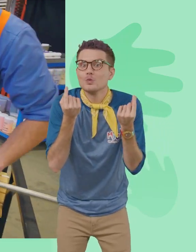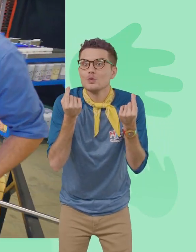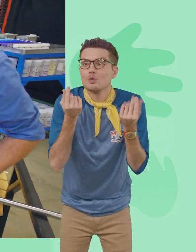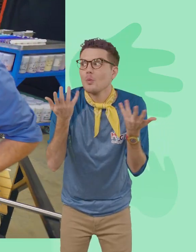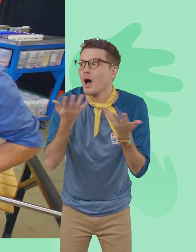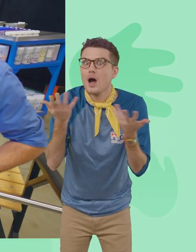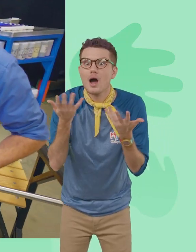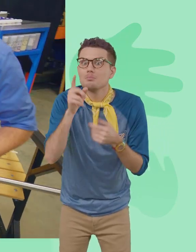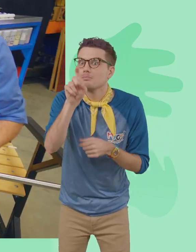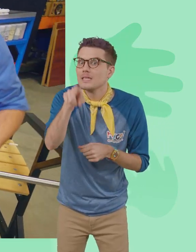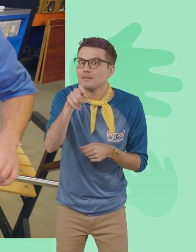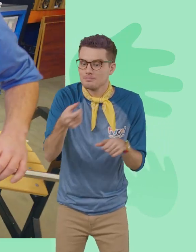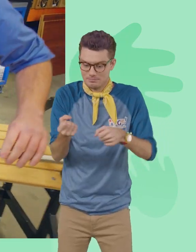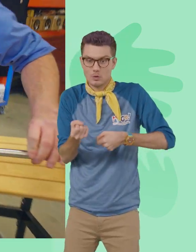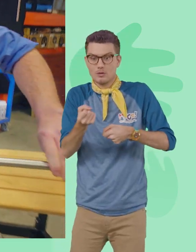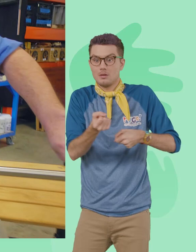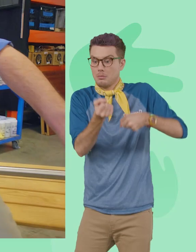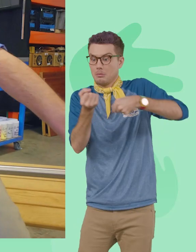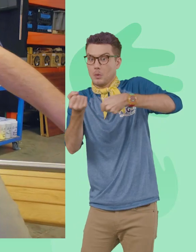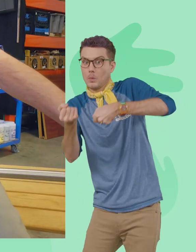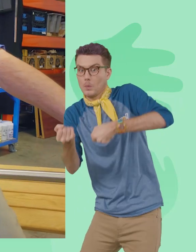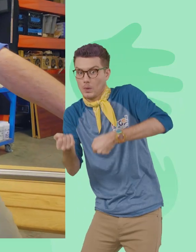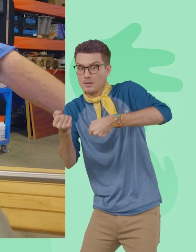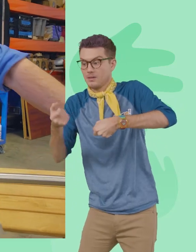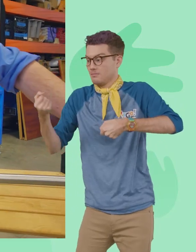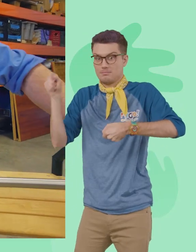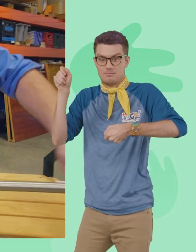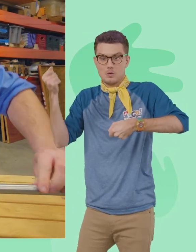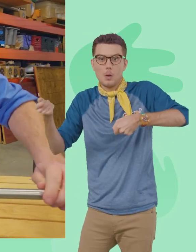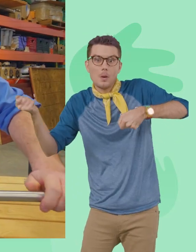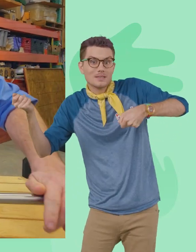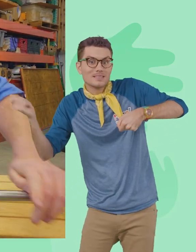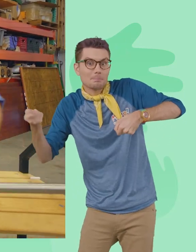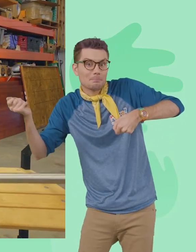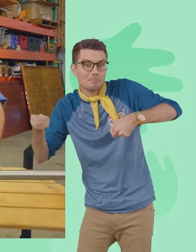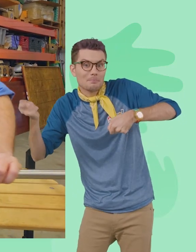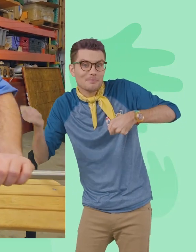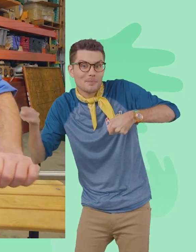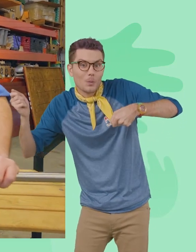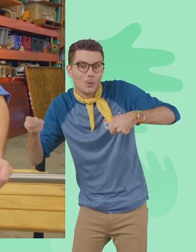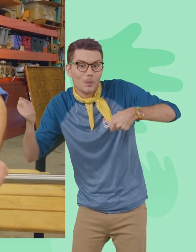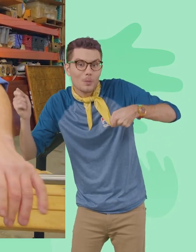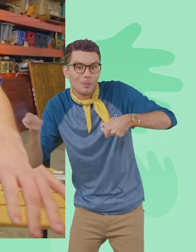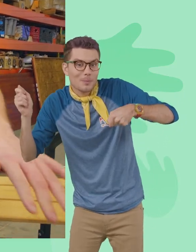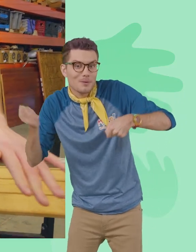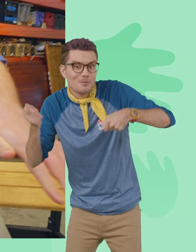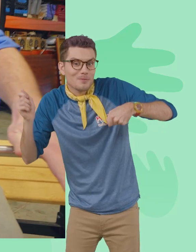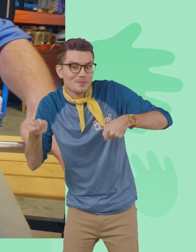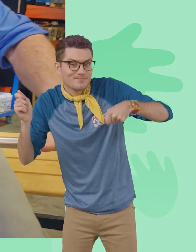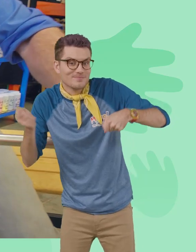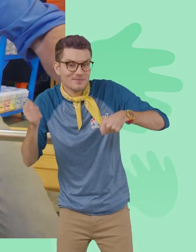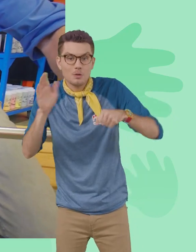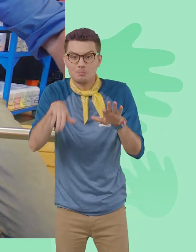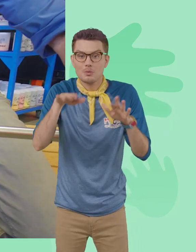Whoa. All right. First thing we have to do is tap it, but I need to keep rolling it. Here we go.